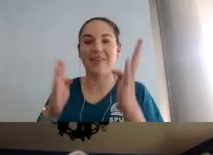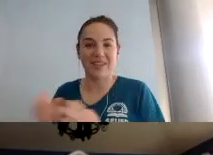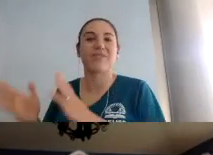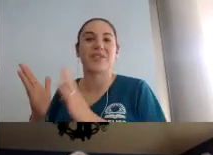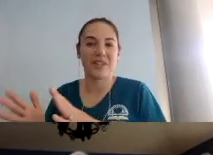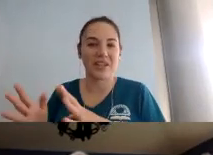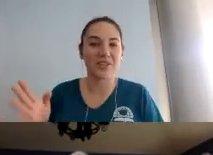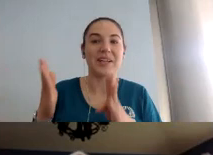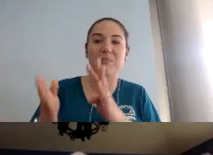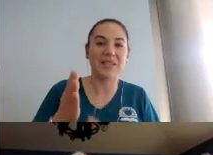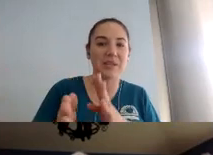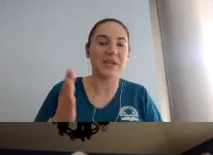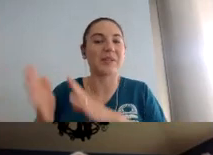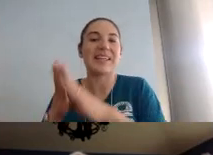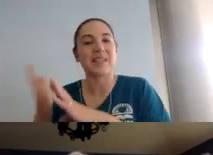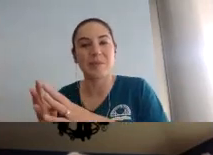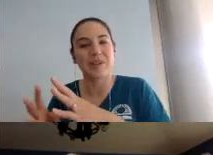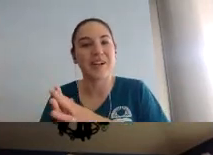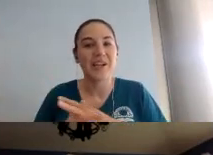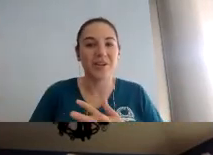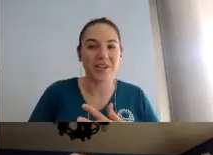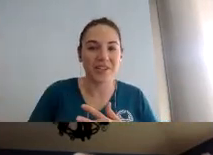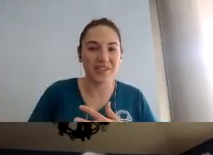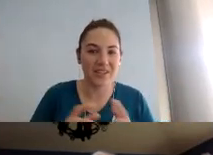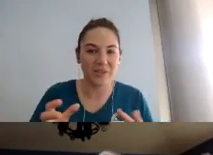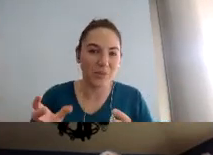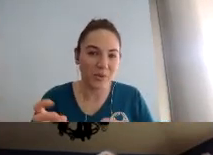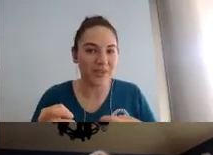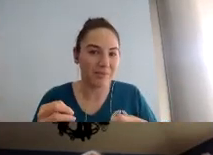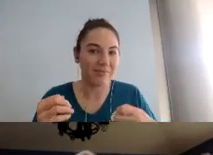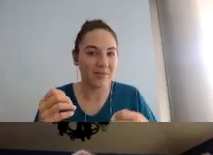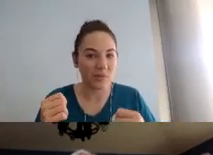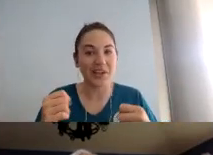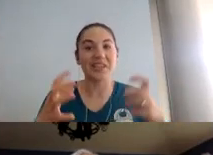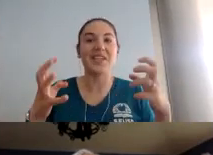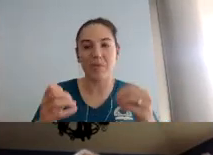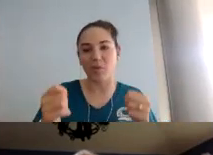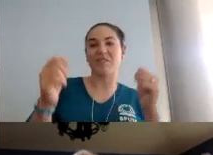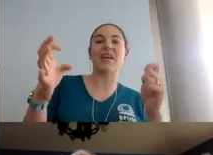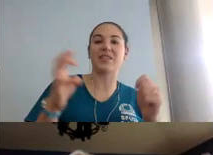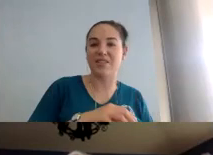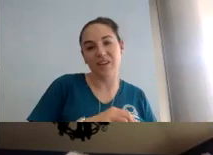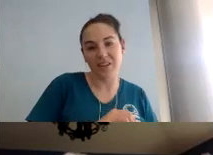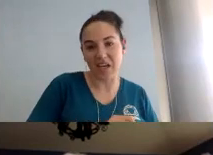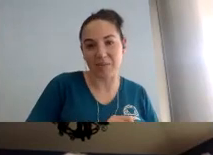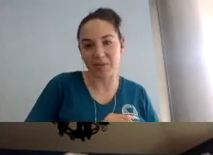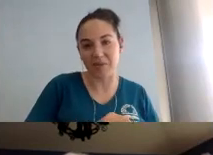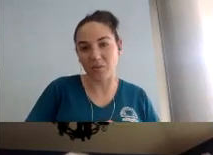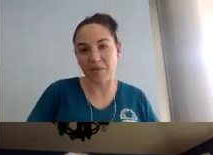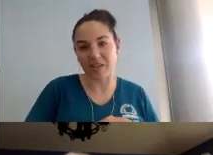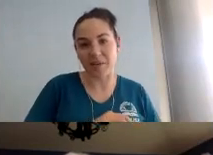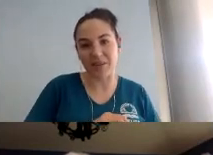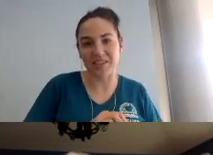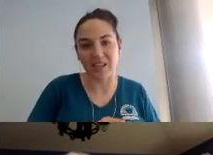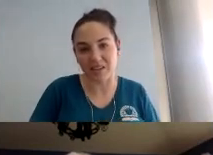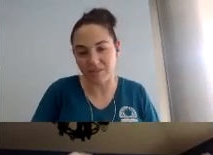coming after that first 30 days. So like mid-September, late September, you're going to start seeing, more in-depth, more advanced type of